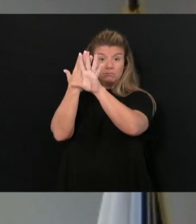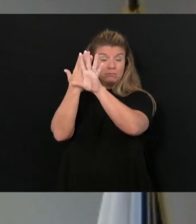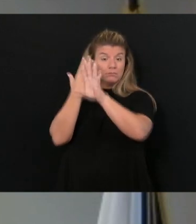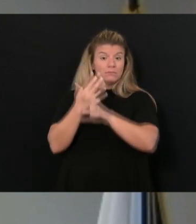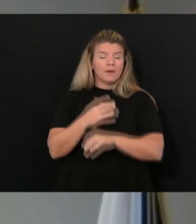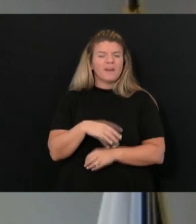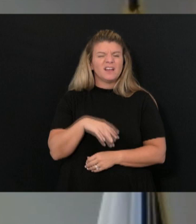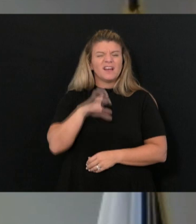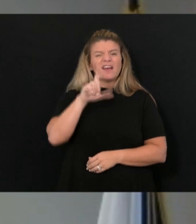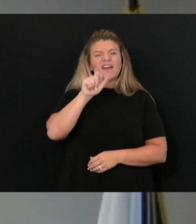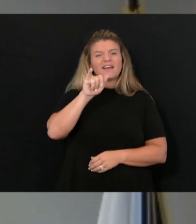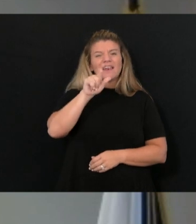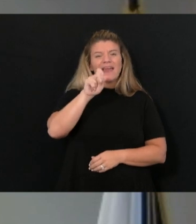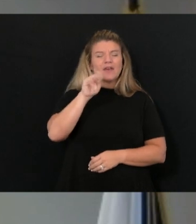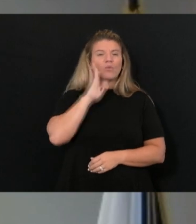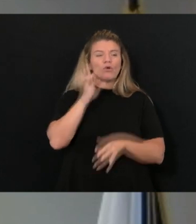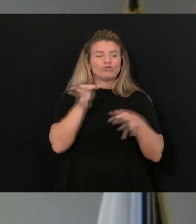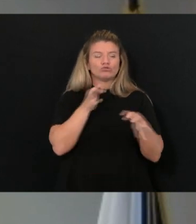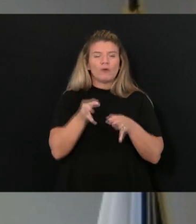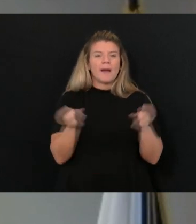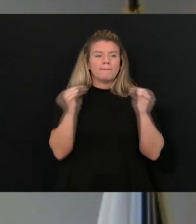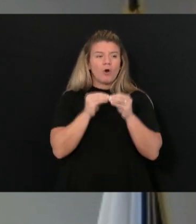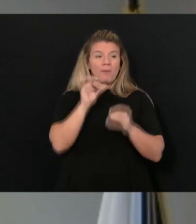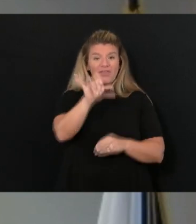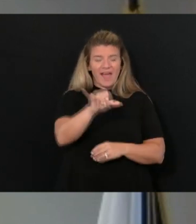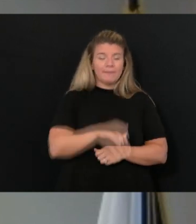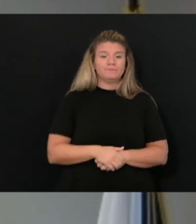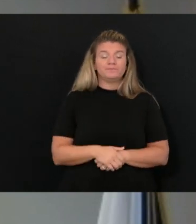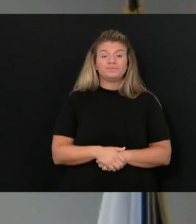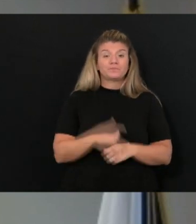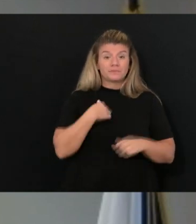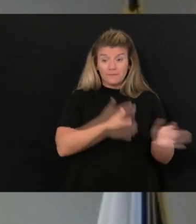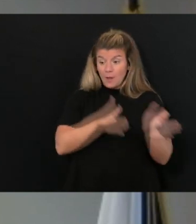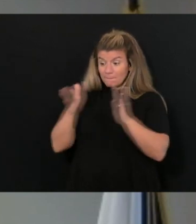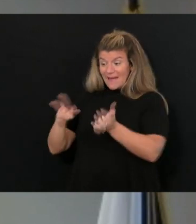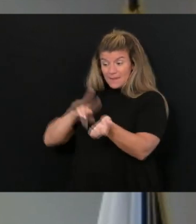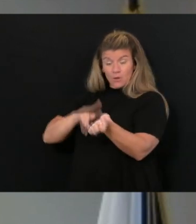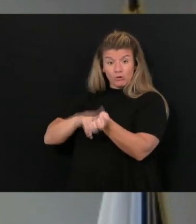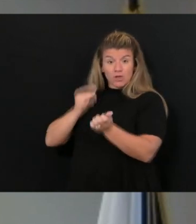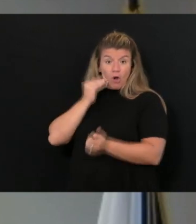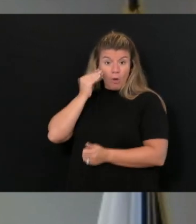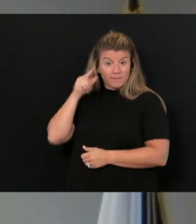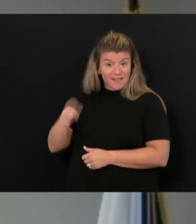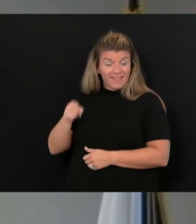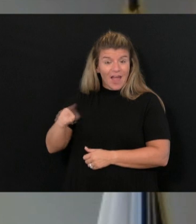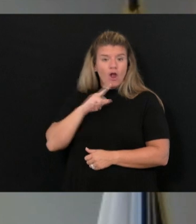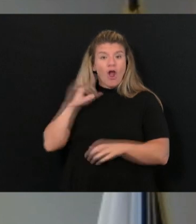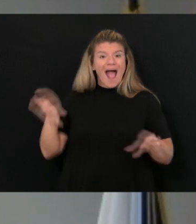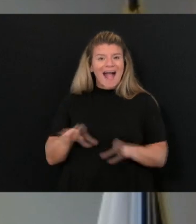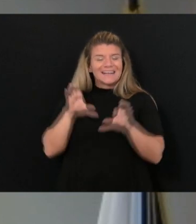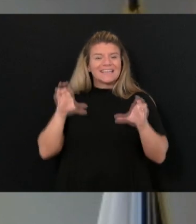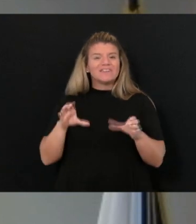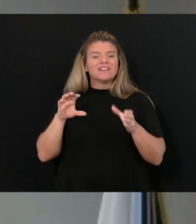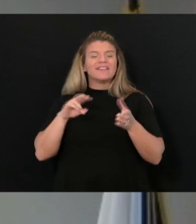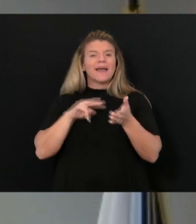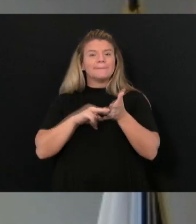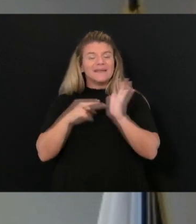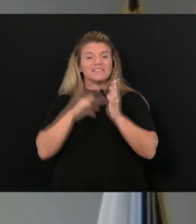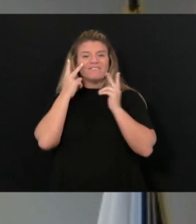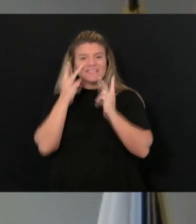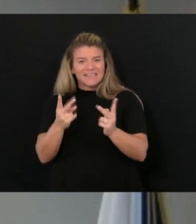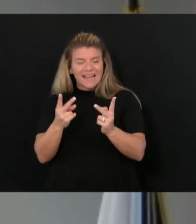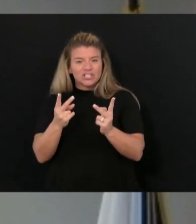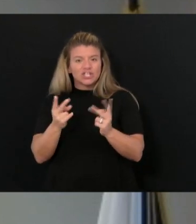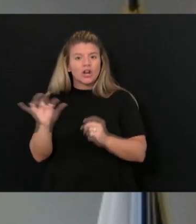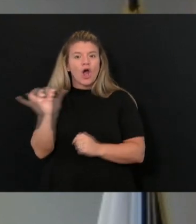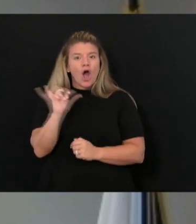Clayton can talk more about that as well. With regard to the nursing homes, let me mention their activities regarding visitation will also be